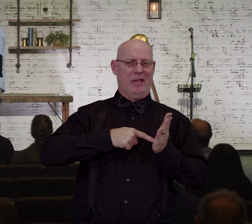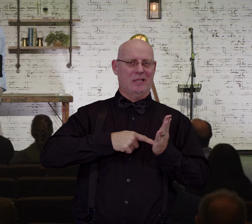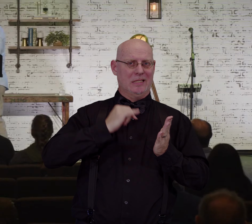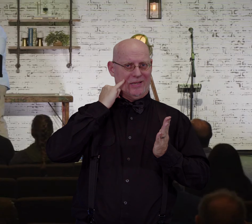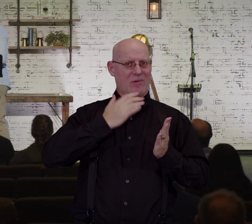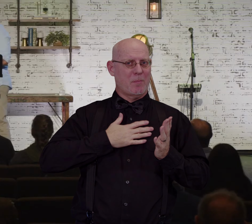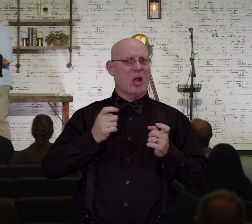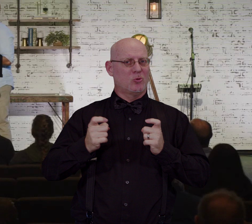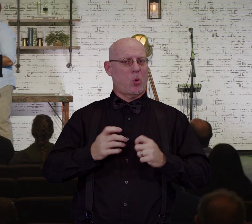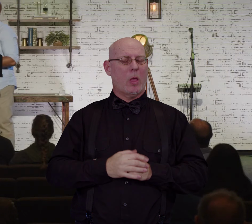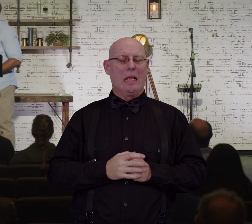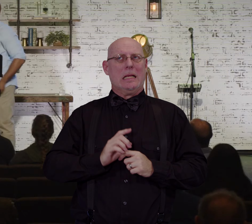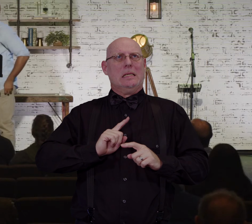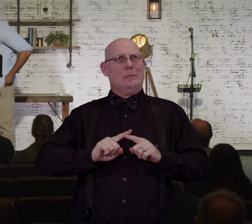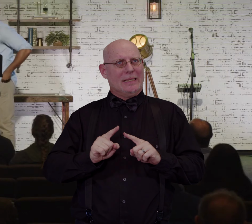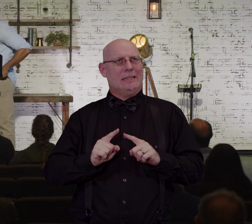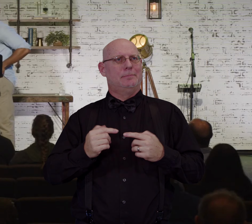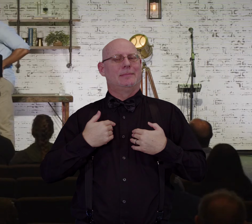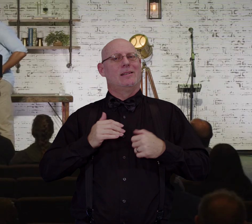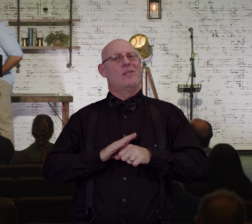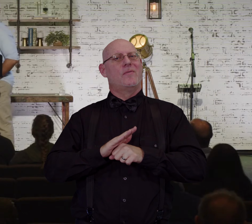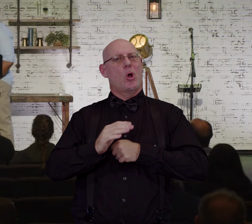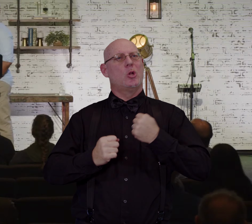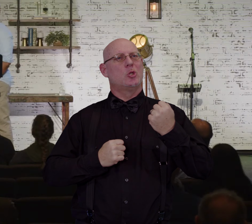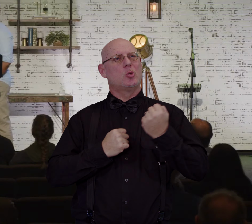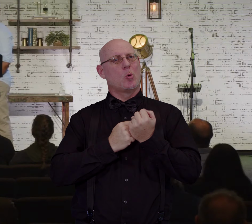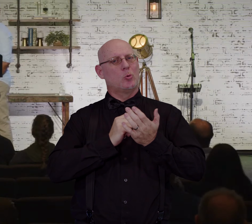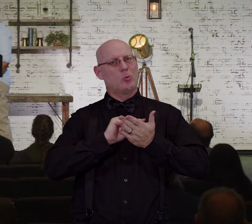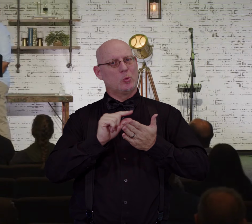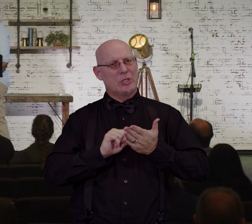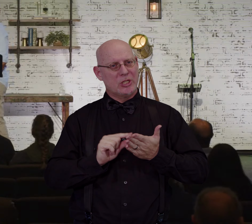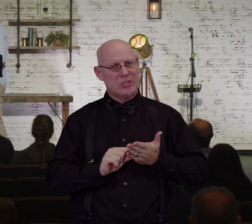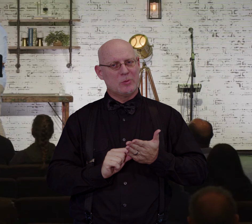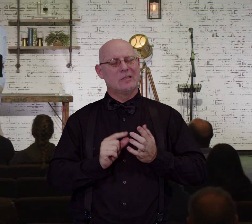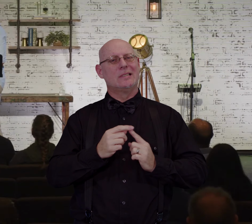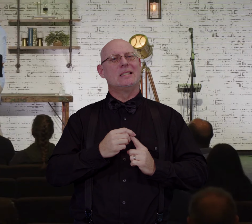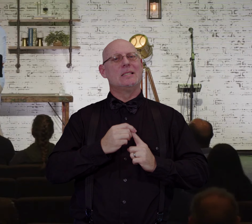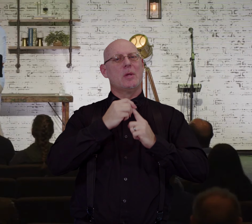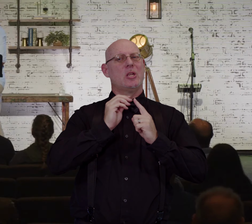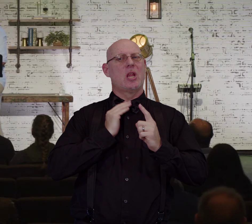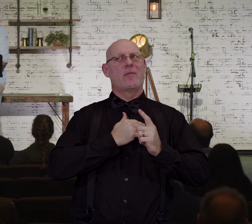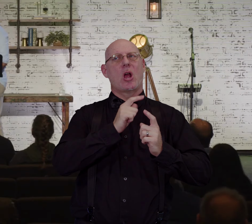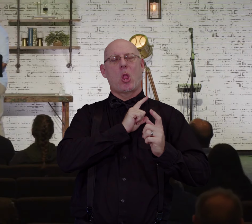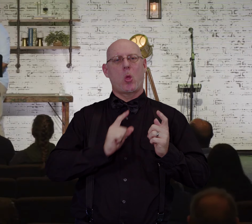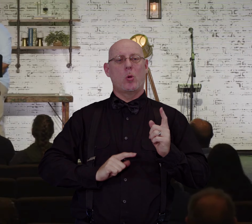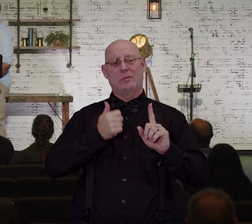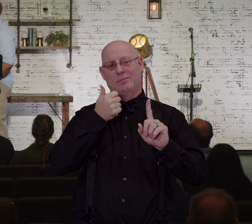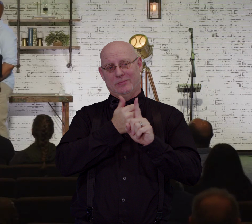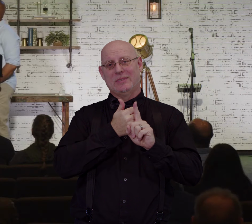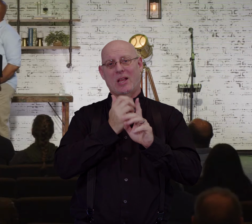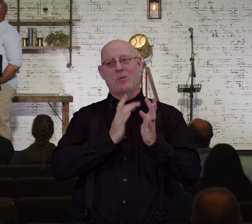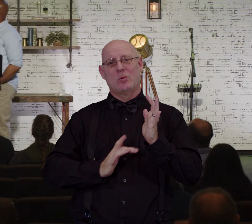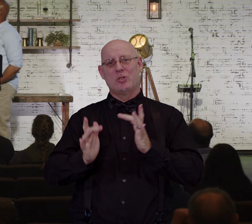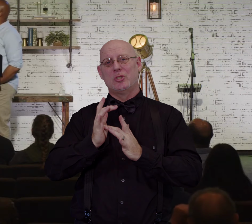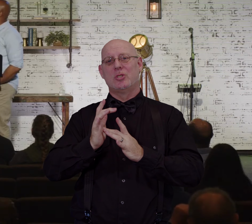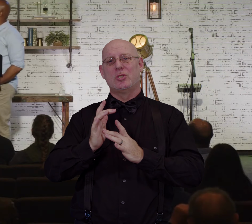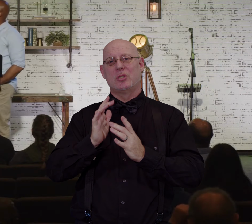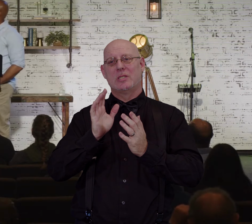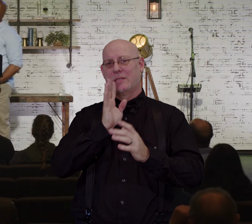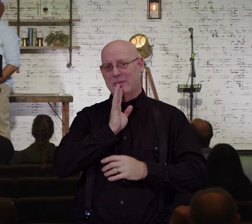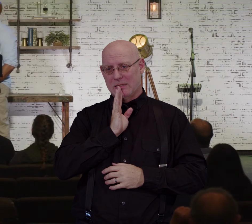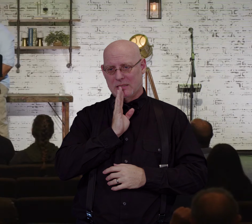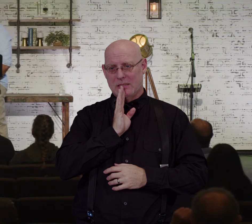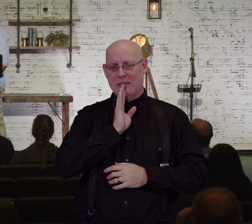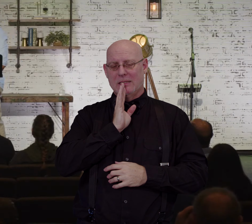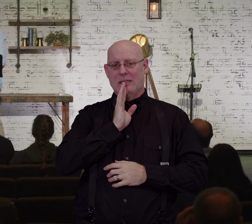it lay in my power. But it has the full support of Scripture, and especially of our Lord's own words. It has